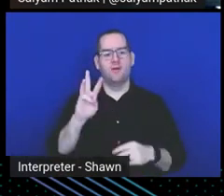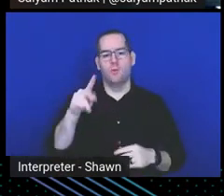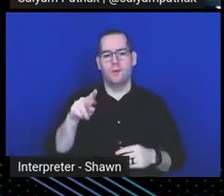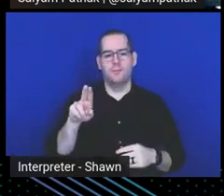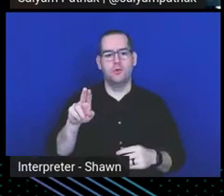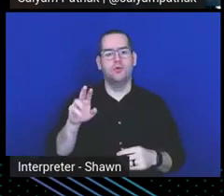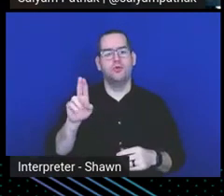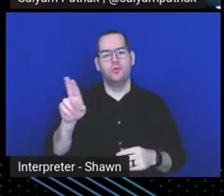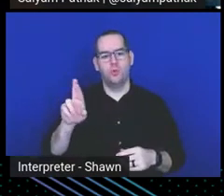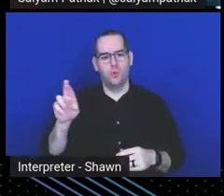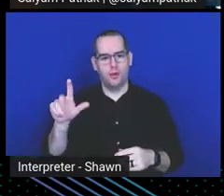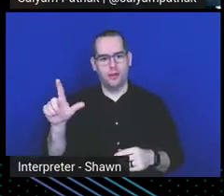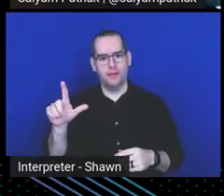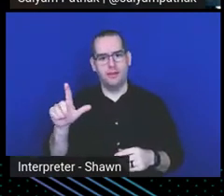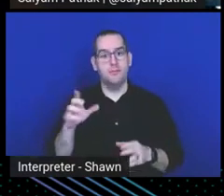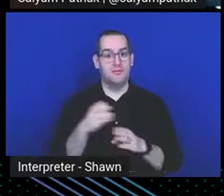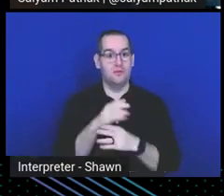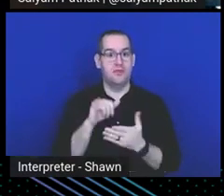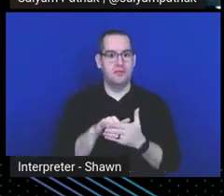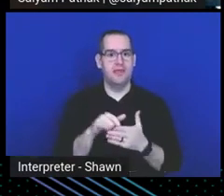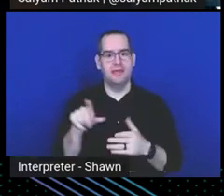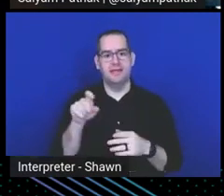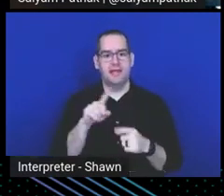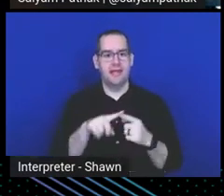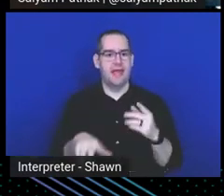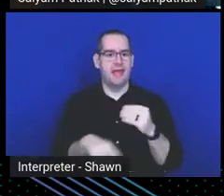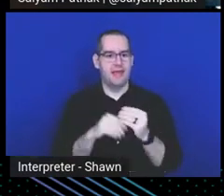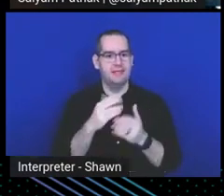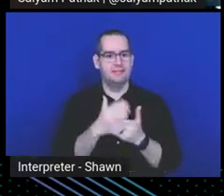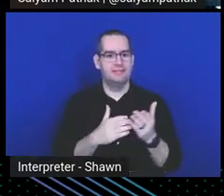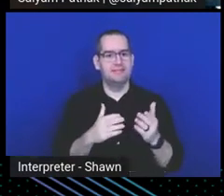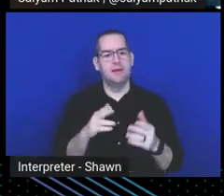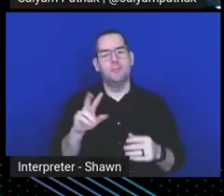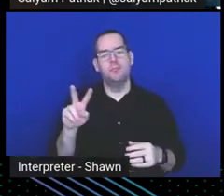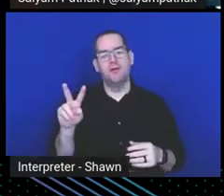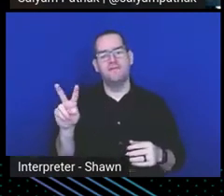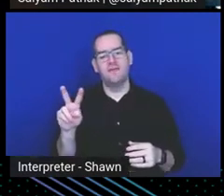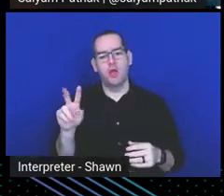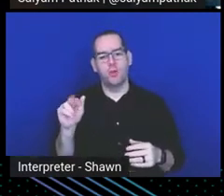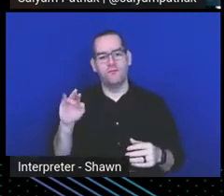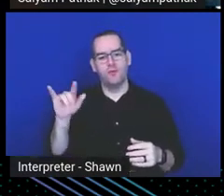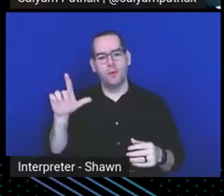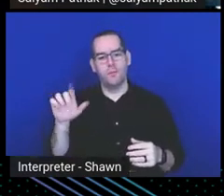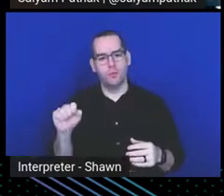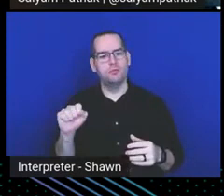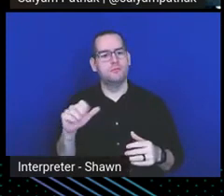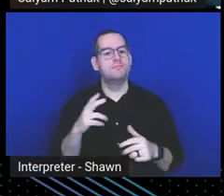URL. And before that, obviously, we need to add some variables, which are the user